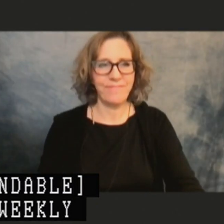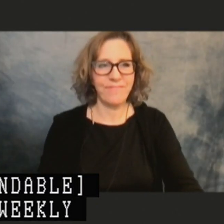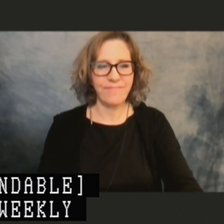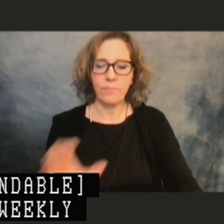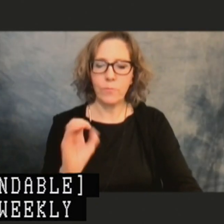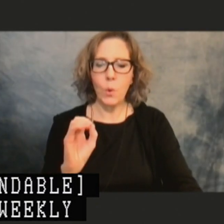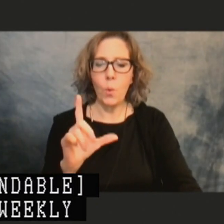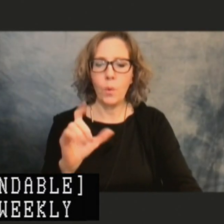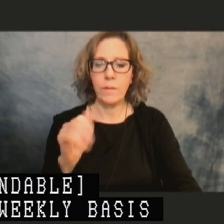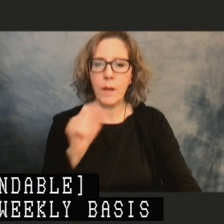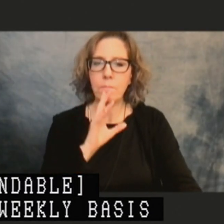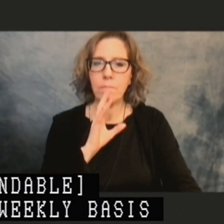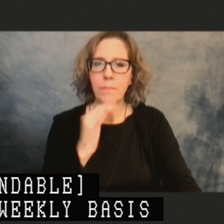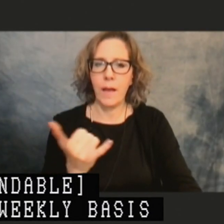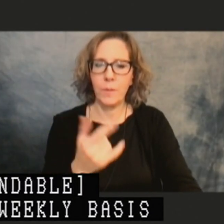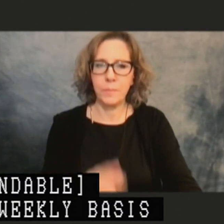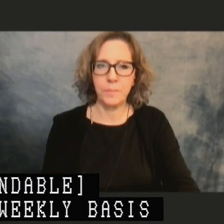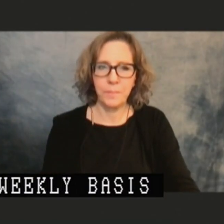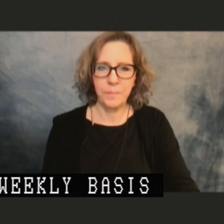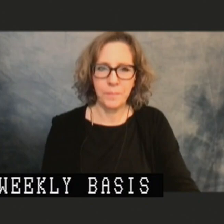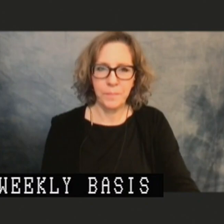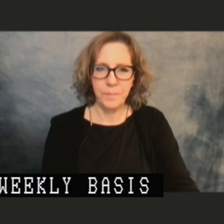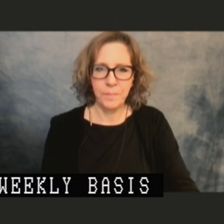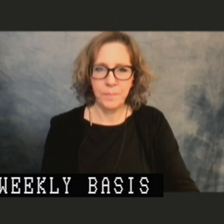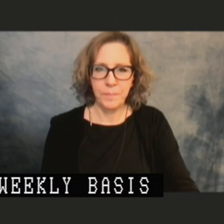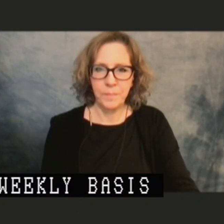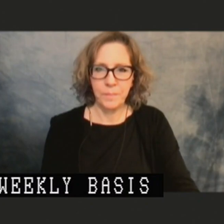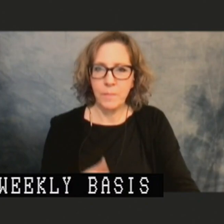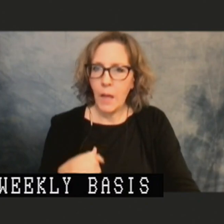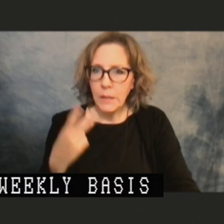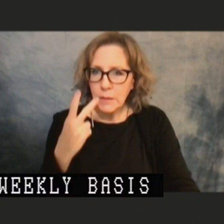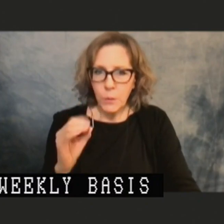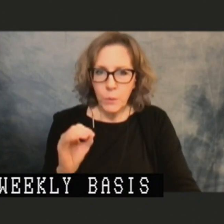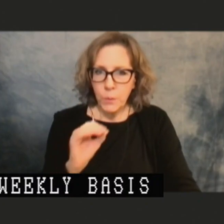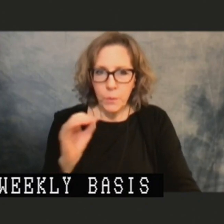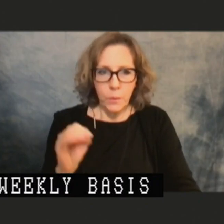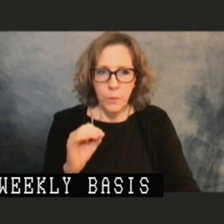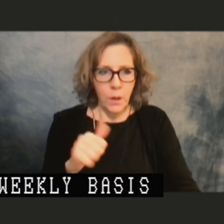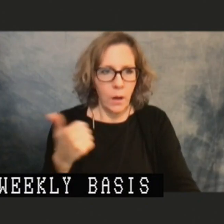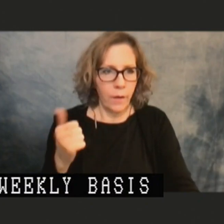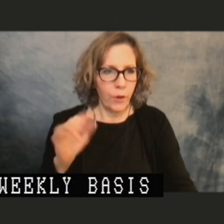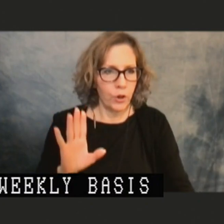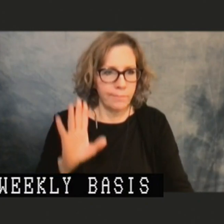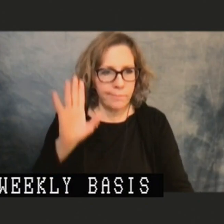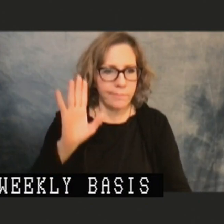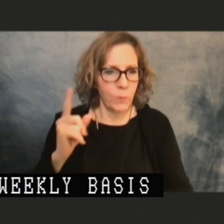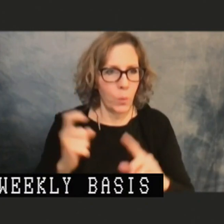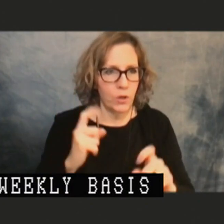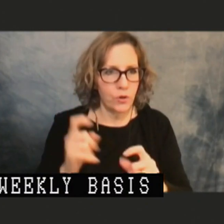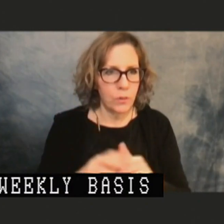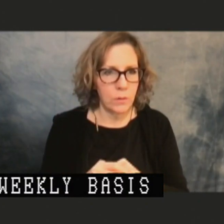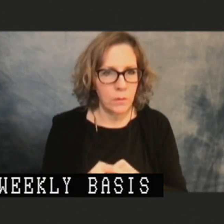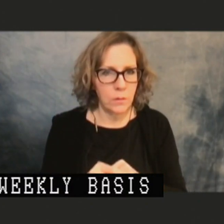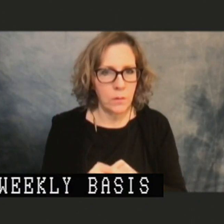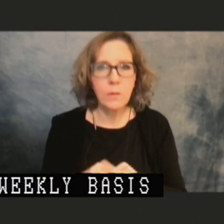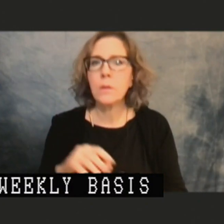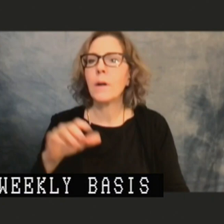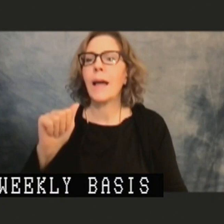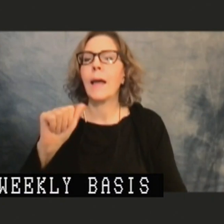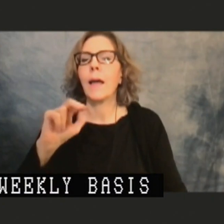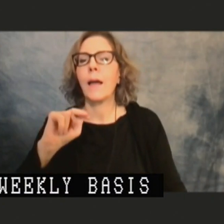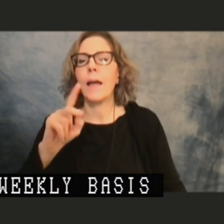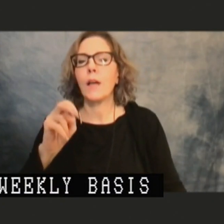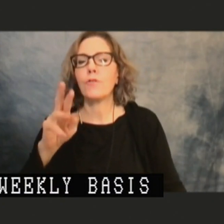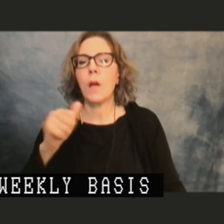Let's see. I don't see any other hands up. And Olivia, this is Andrea. I see in